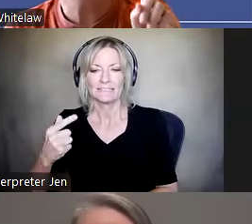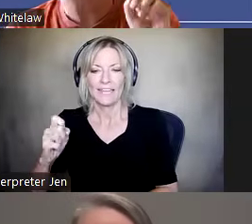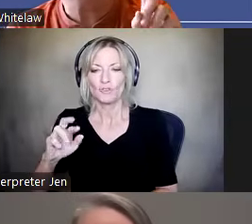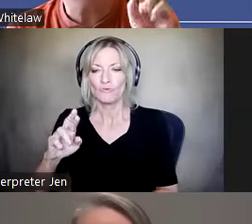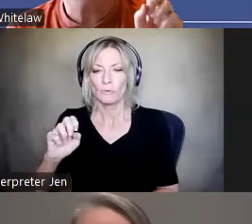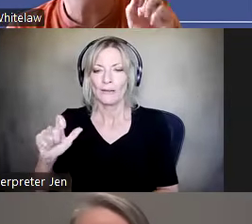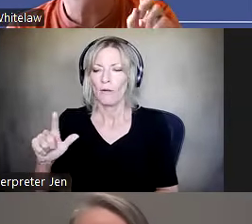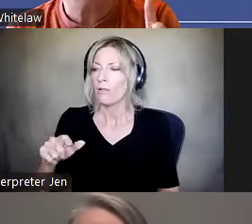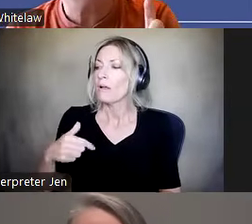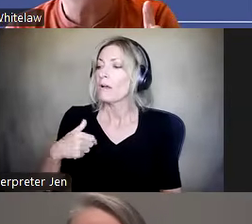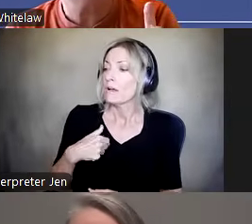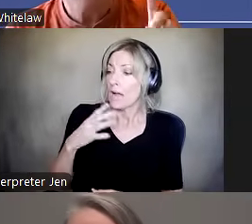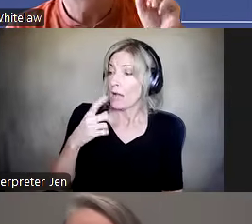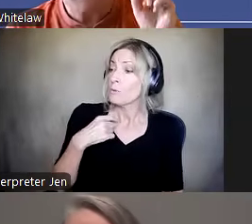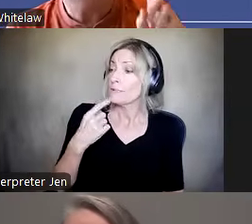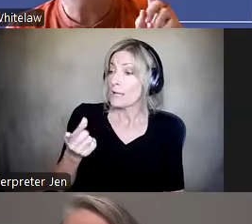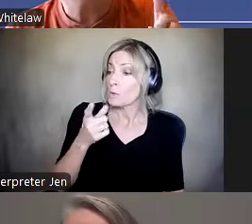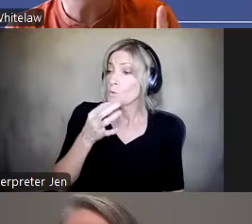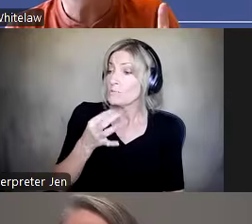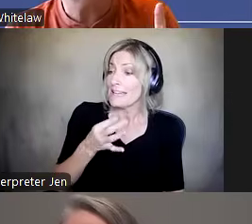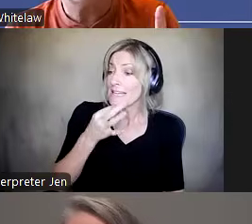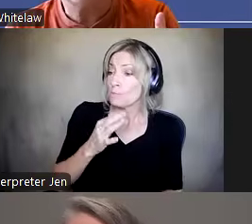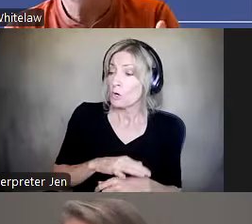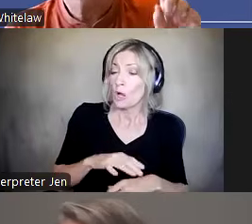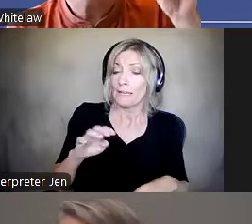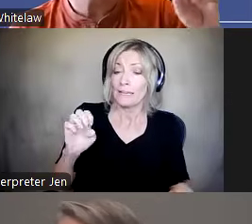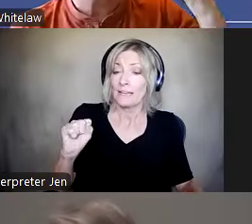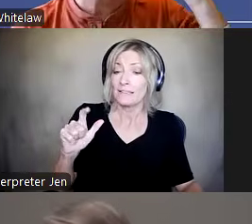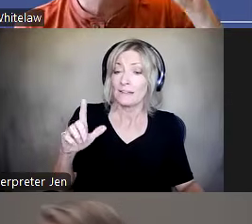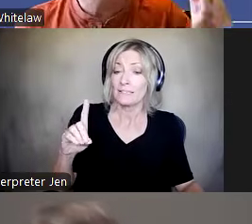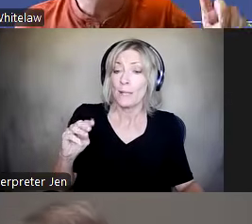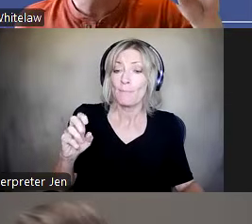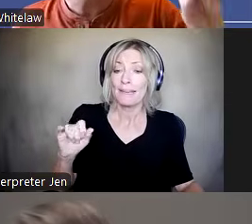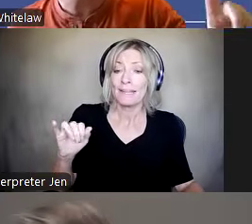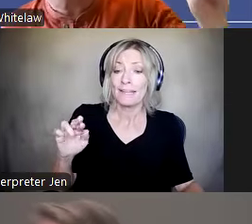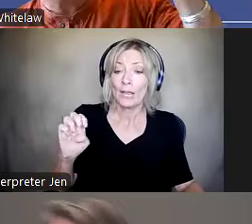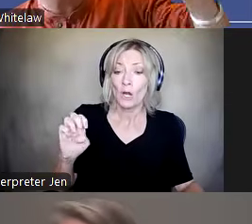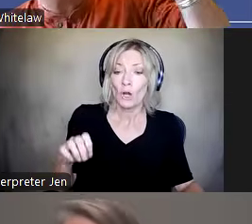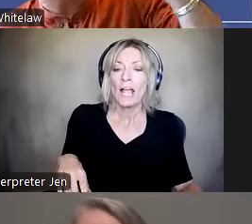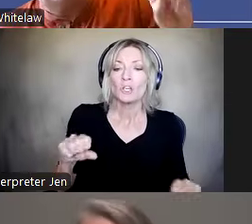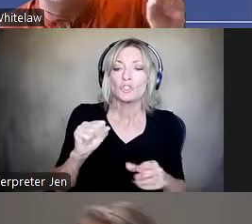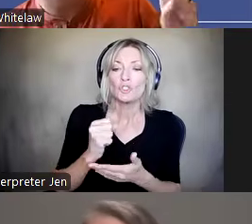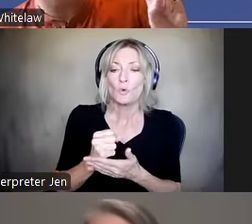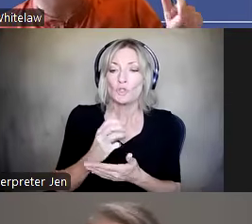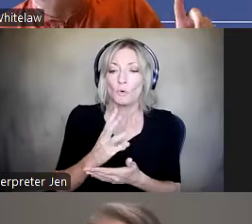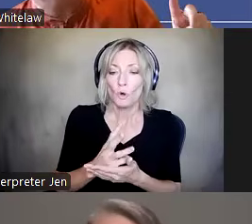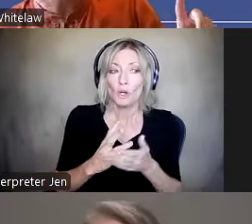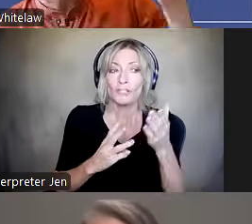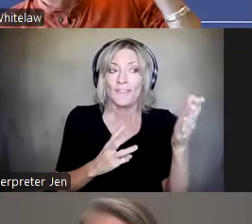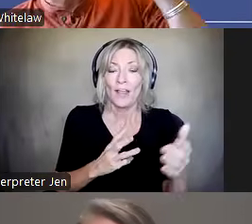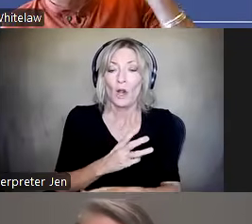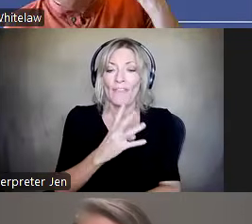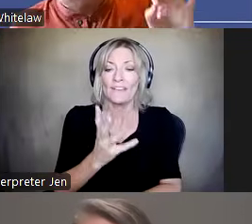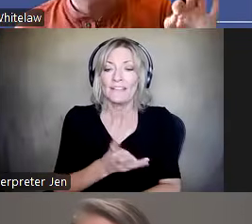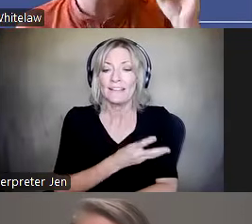Yeah. I will tell you who the experts are on ESRD Medicare. It is the social workers at the dialysis centers.